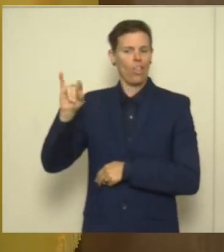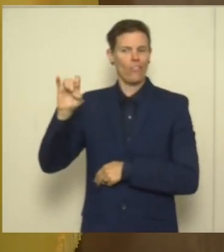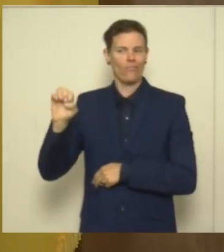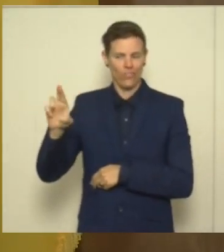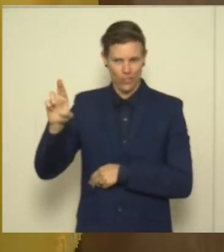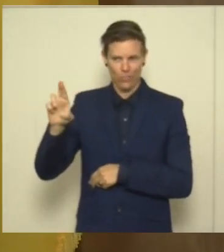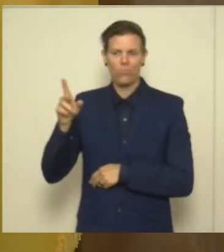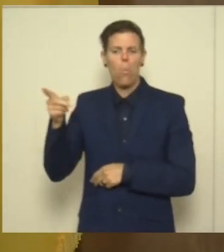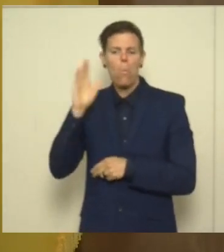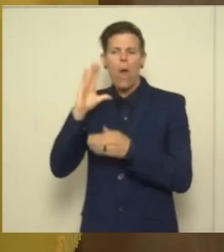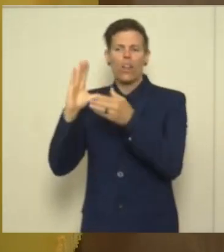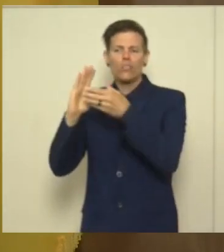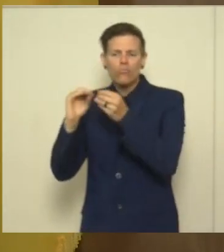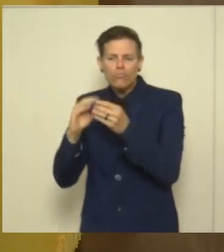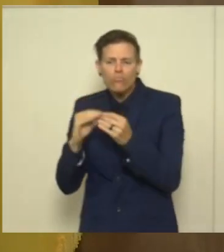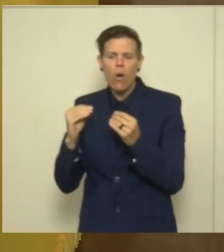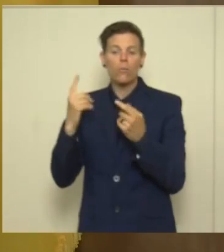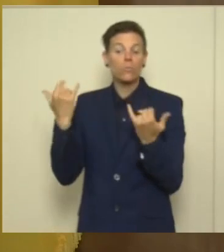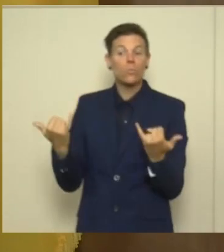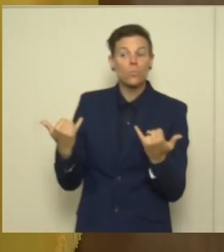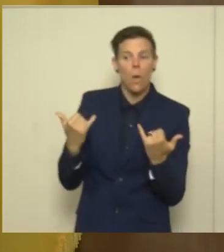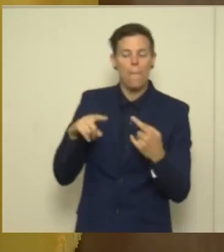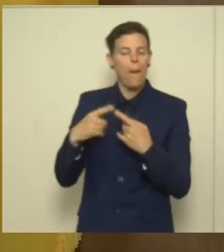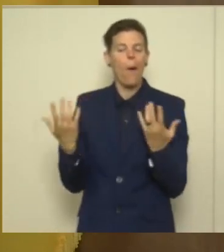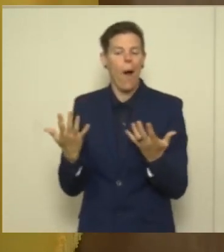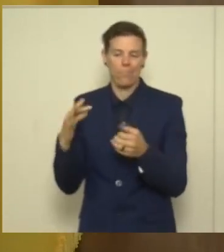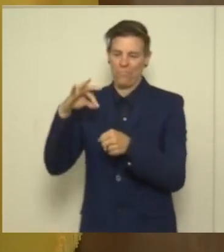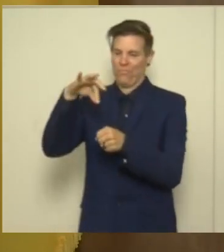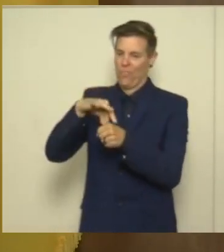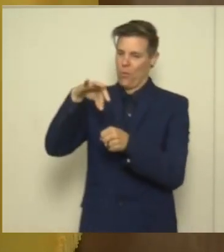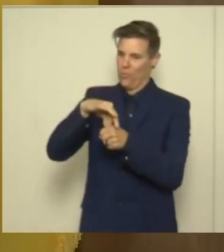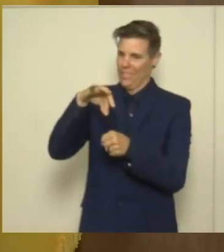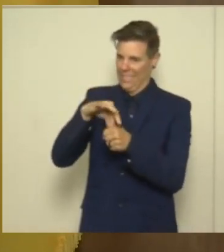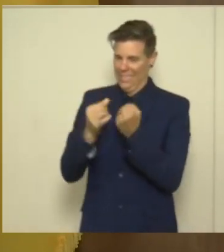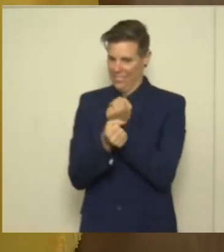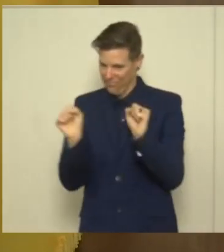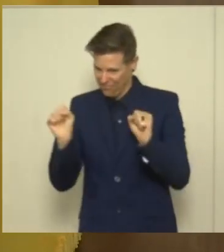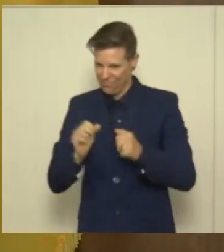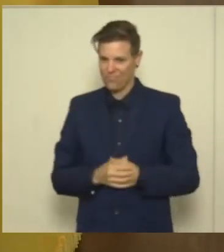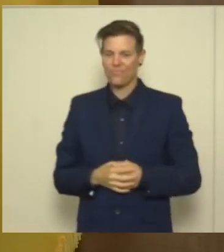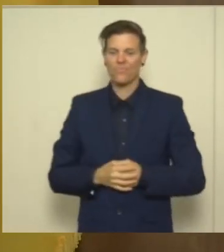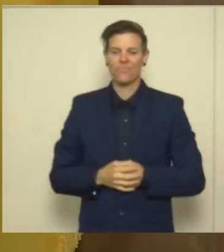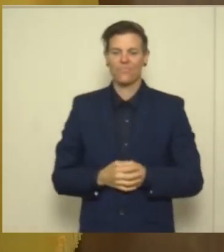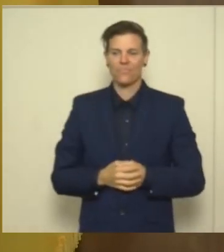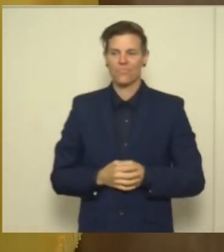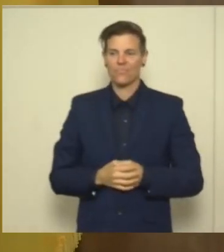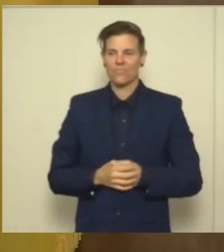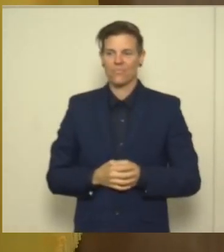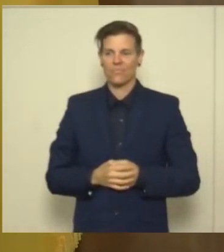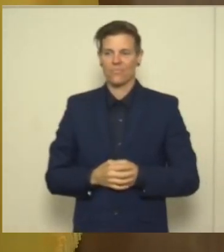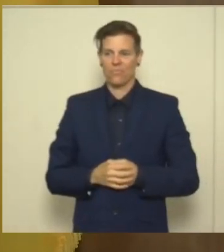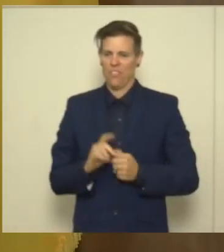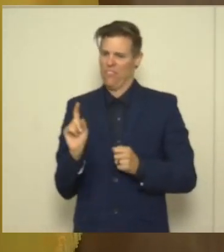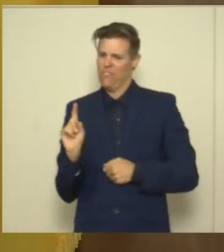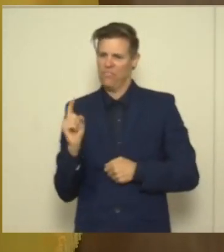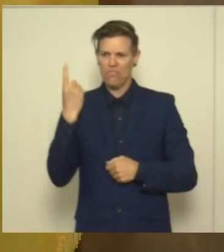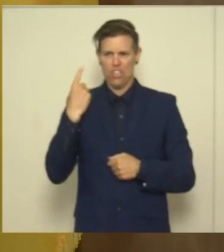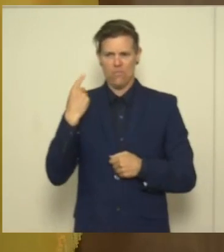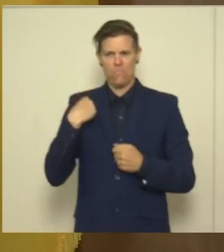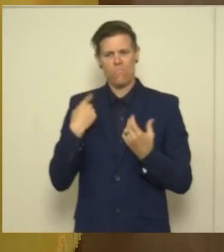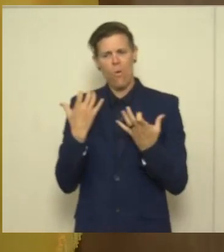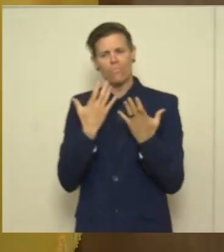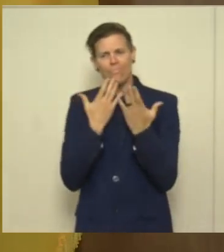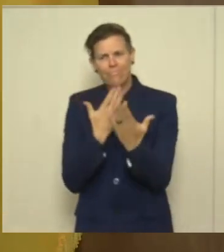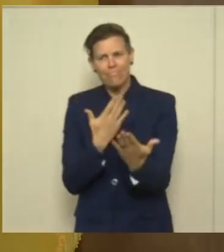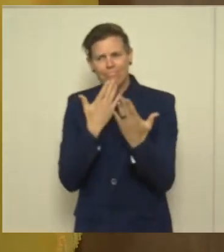practices. So we'll get to the Secretary of State in a moment, as always. I want to thank the person who made this